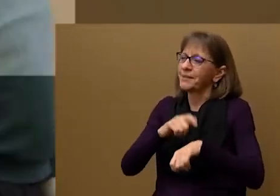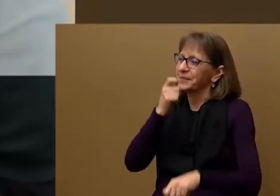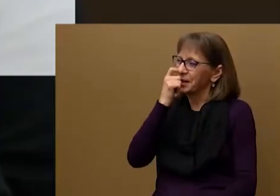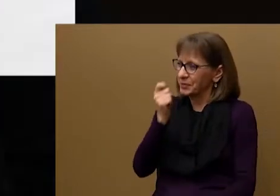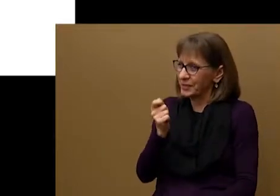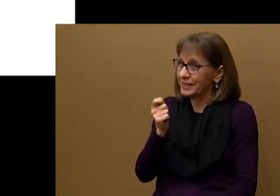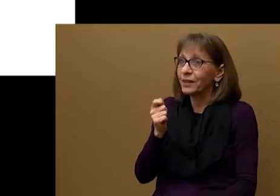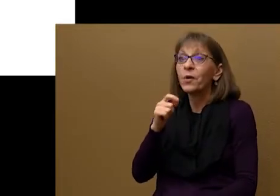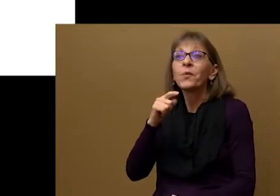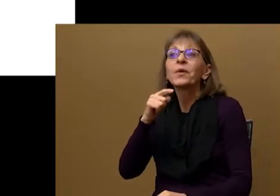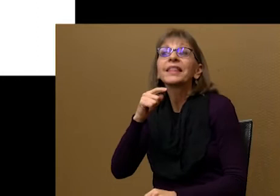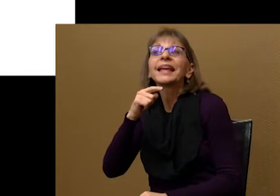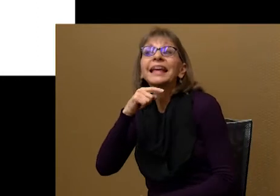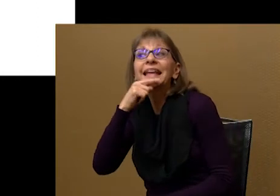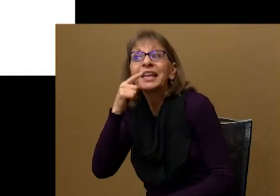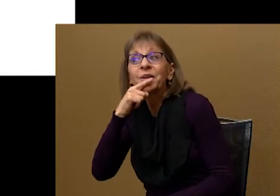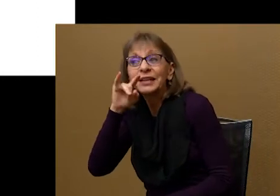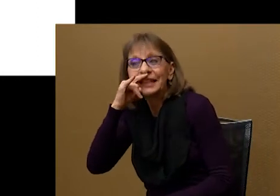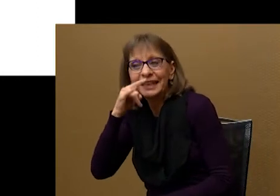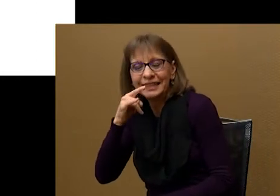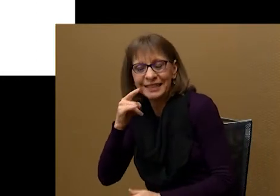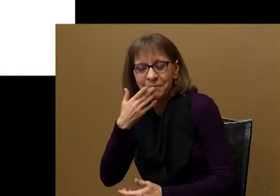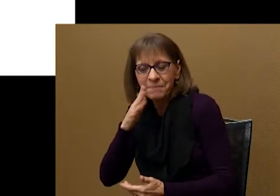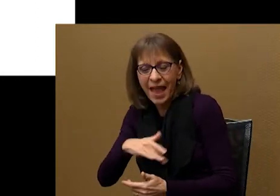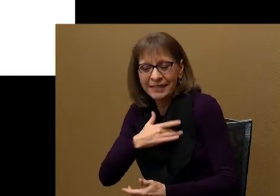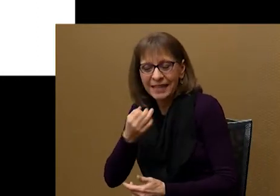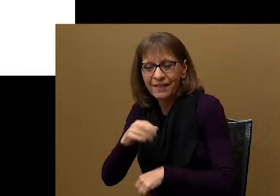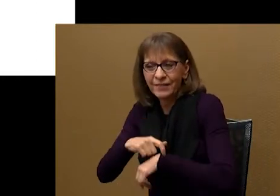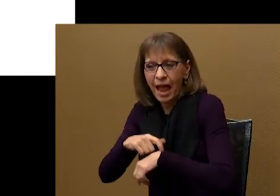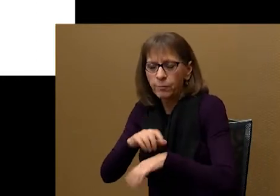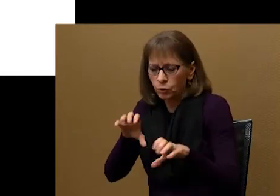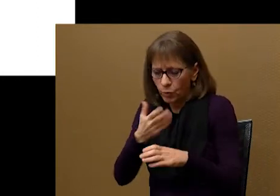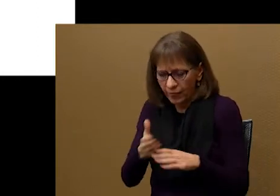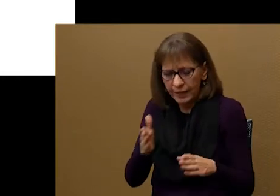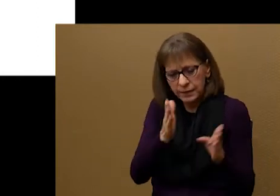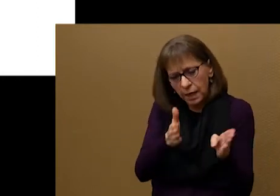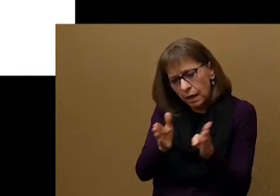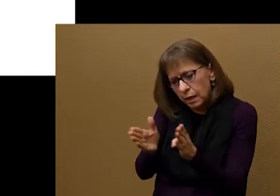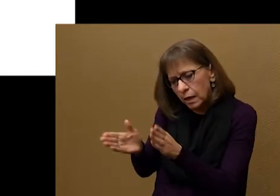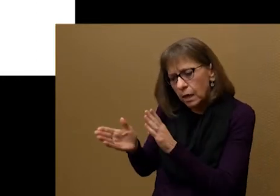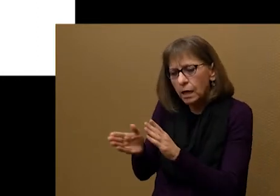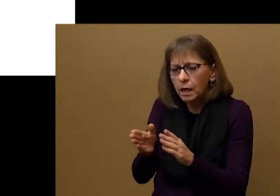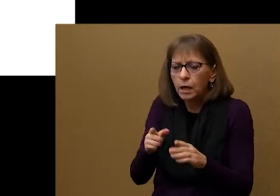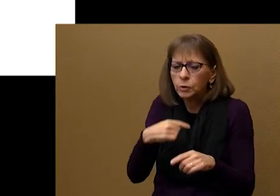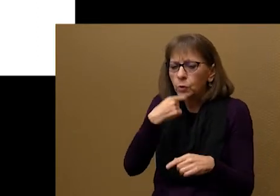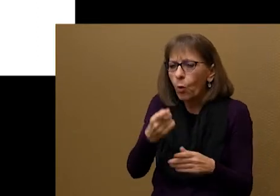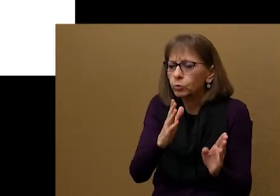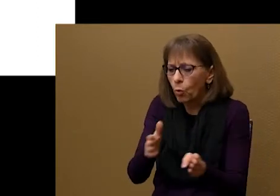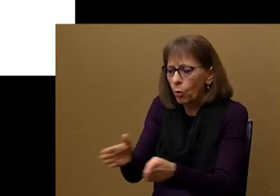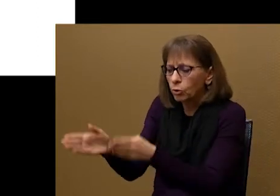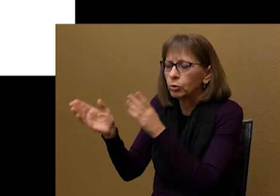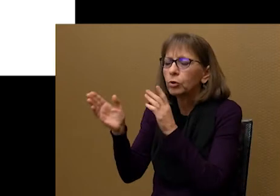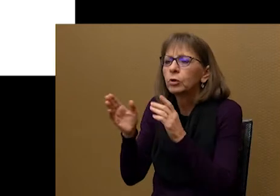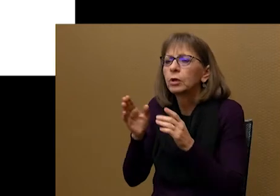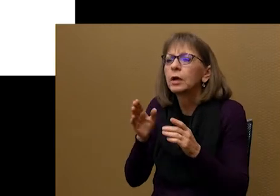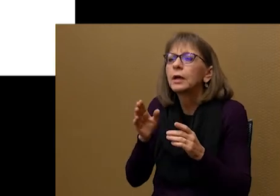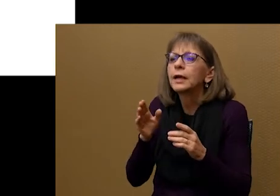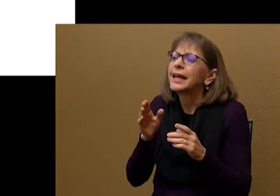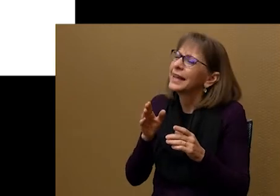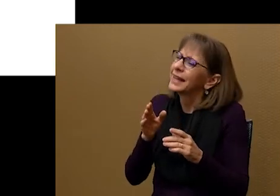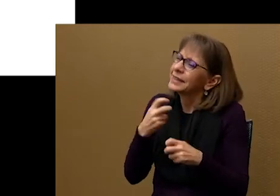Poor sense of time. Interesting. In hearing kids. Poor sense of time, difficulty doing things in a logical or prescribed